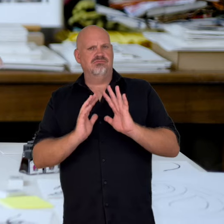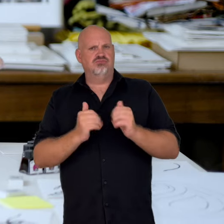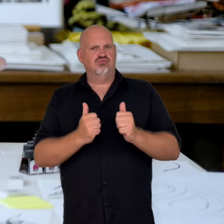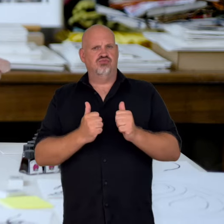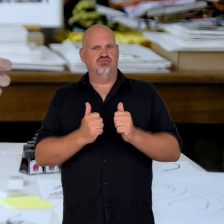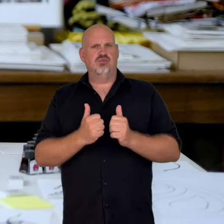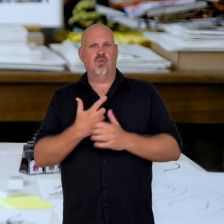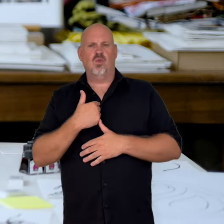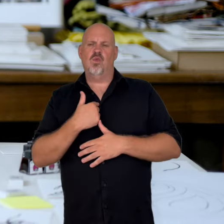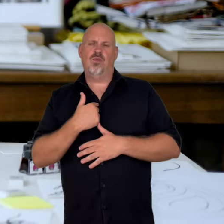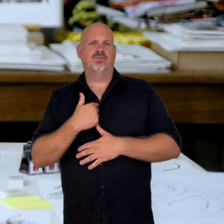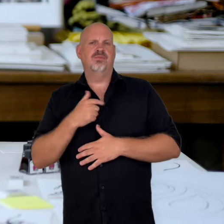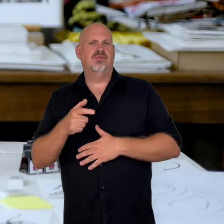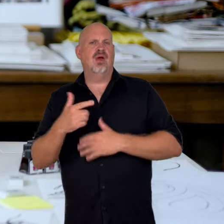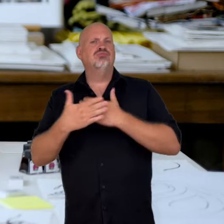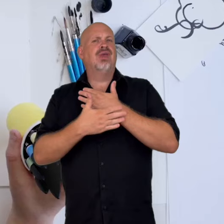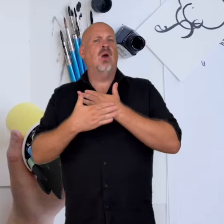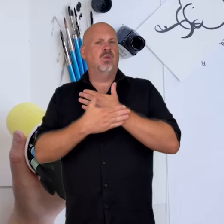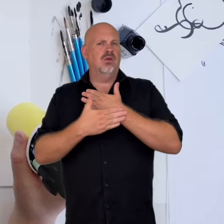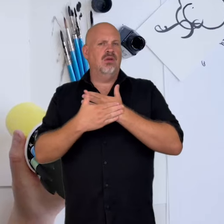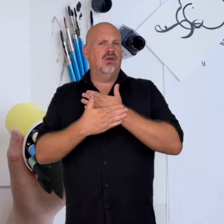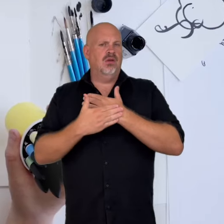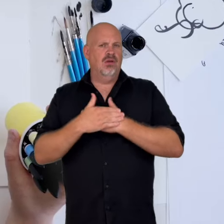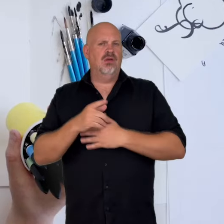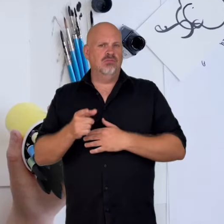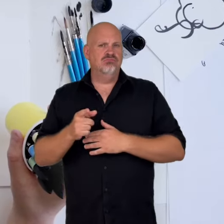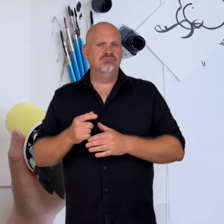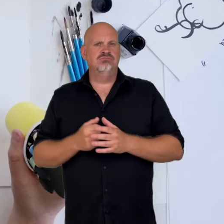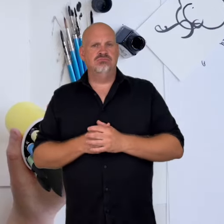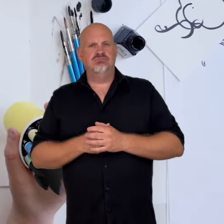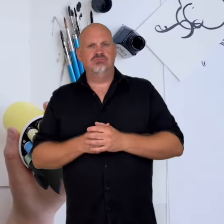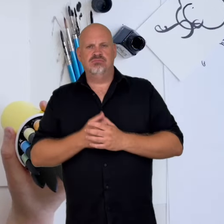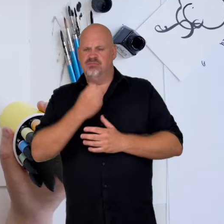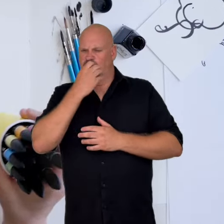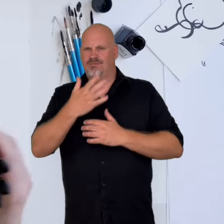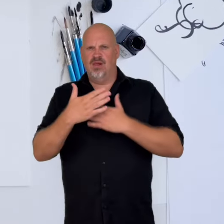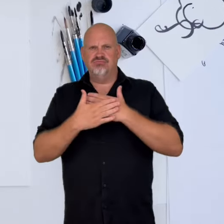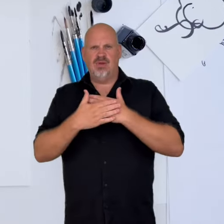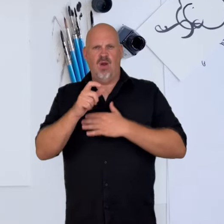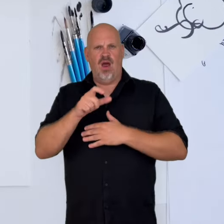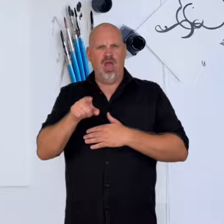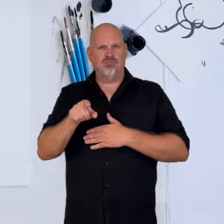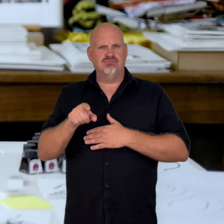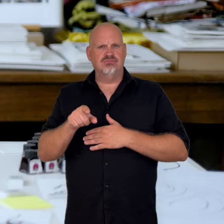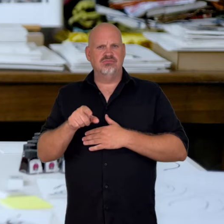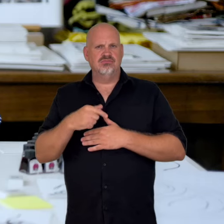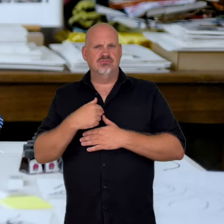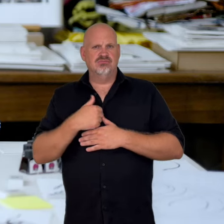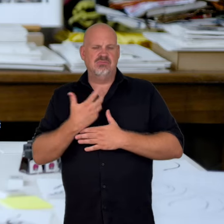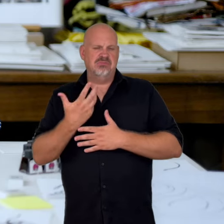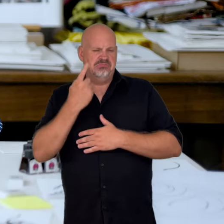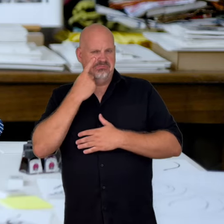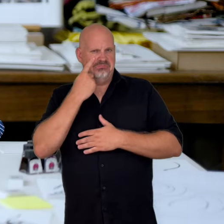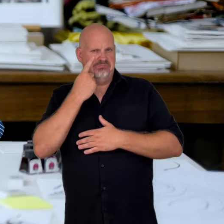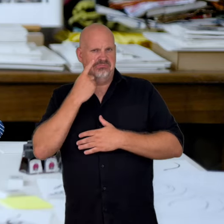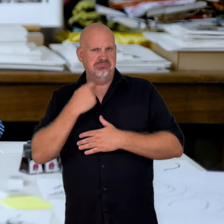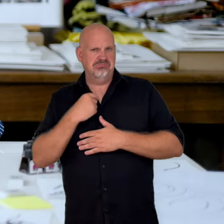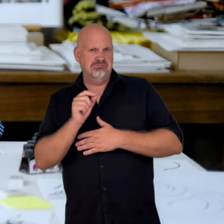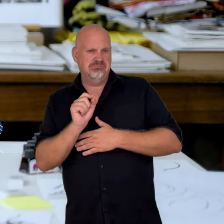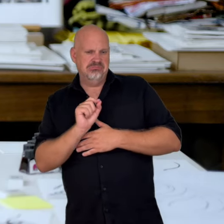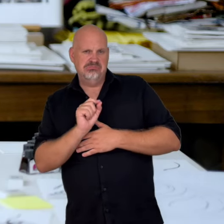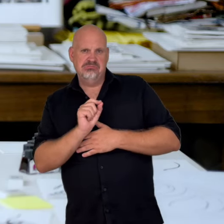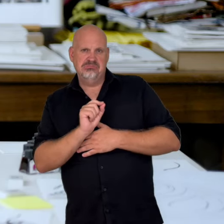I want to sort of start adding in some new elements into this area. I think I've kind of got enough of the ink work